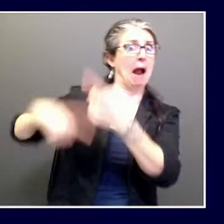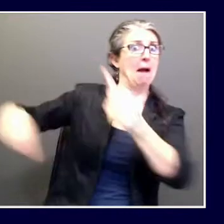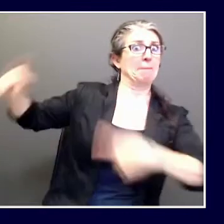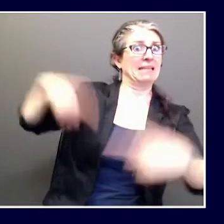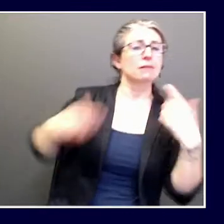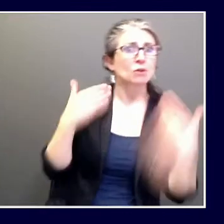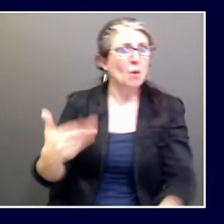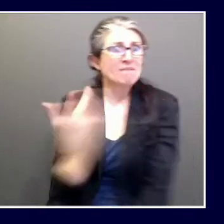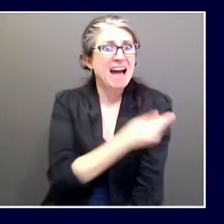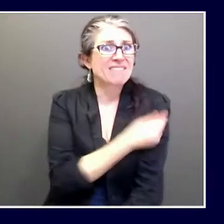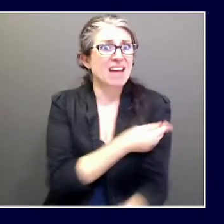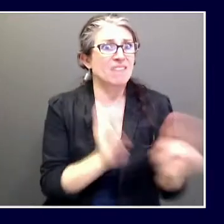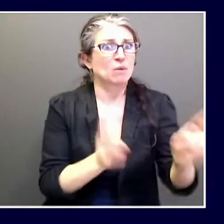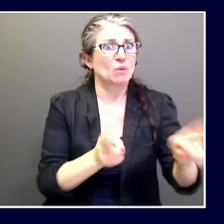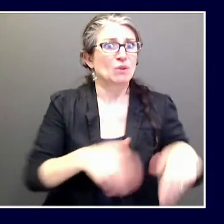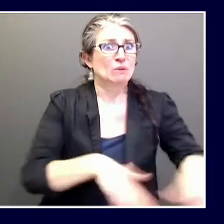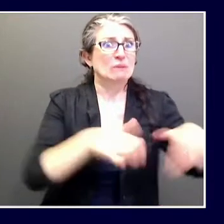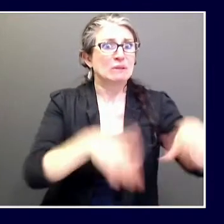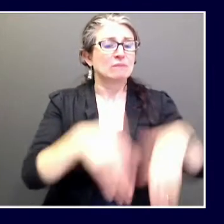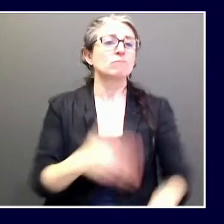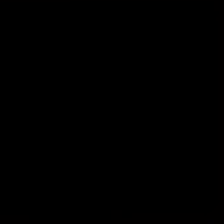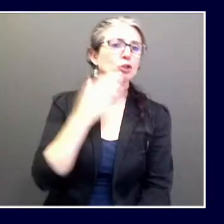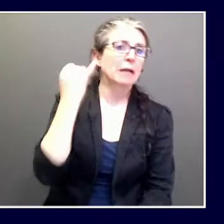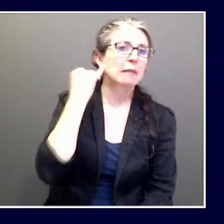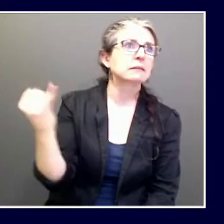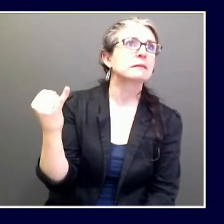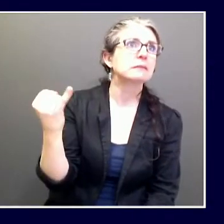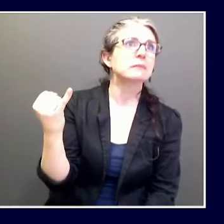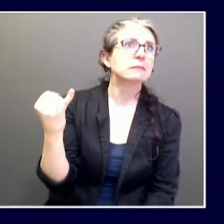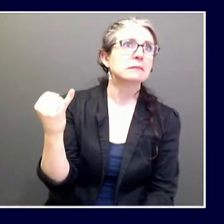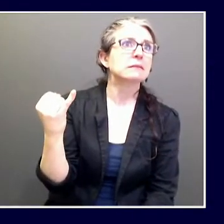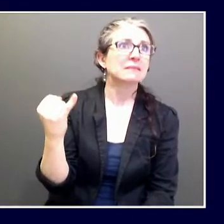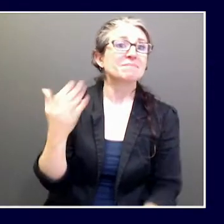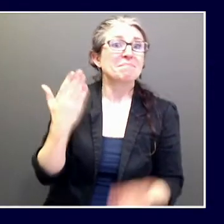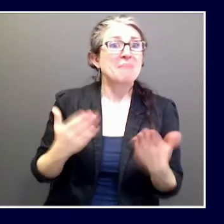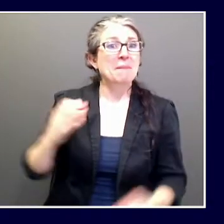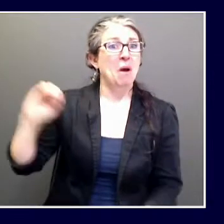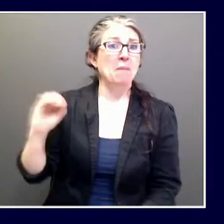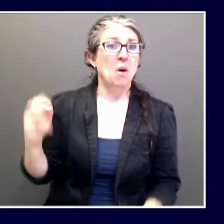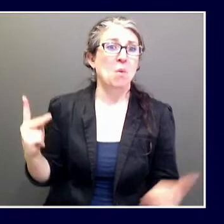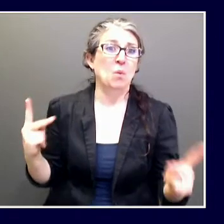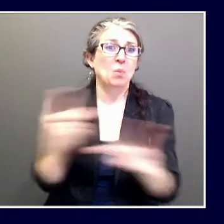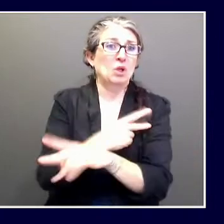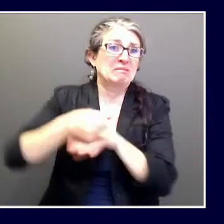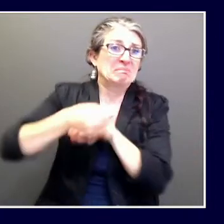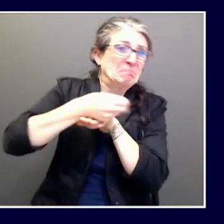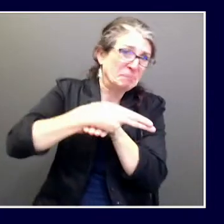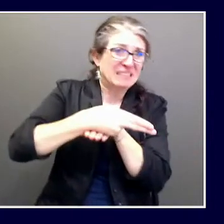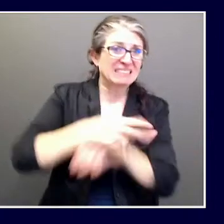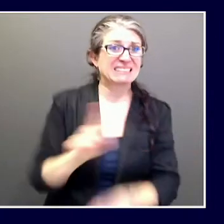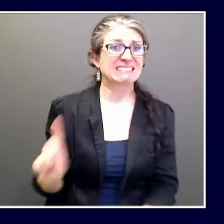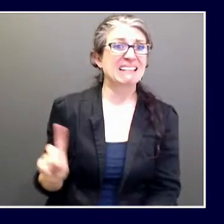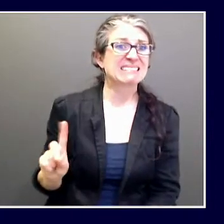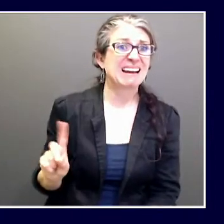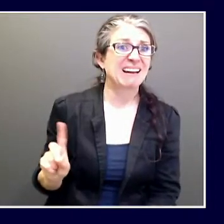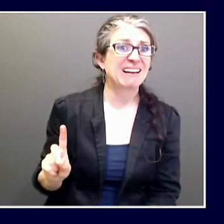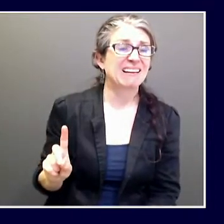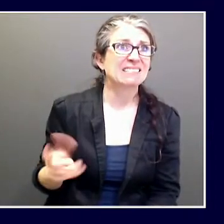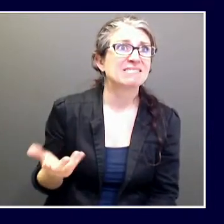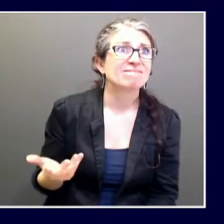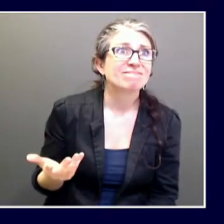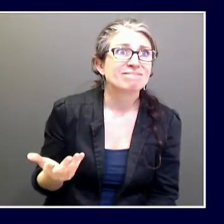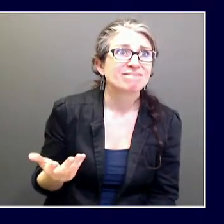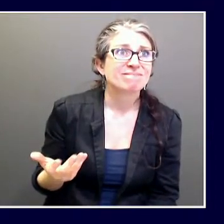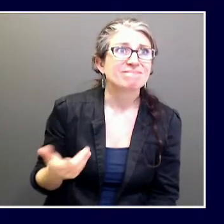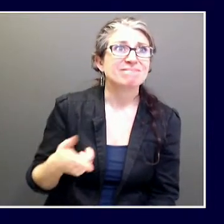contagious. In and of itself, that's a reason to go out and get vaccinated. But the real reason to go get vaccinated is the threat